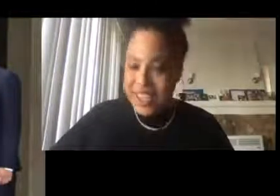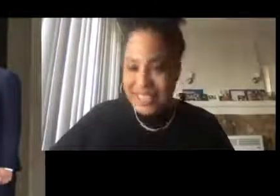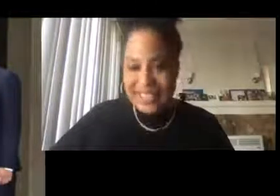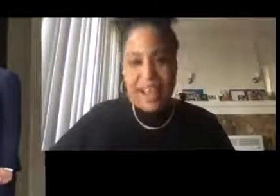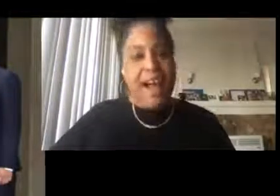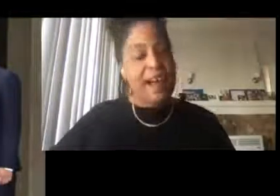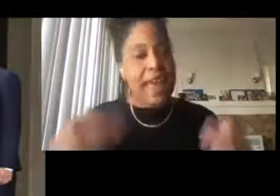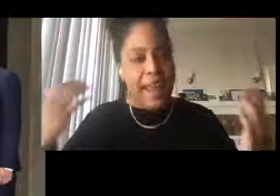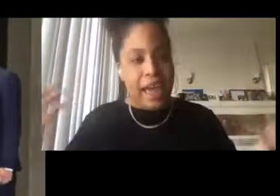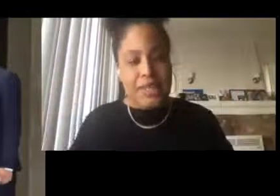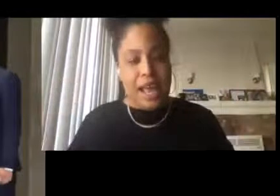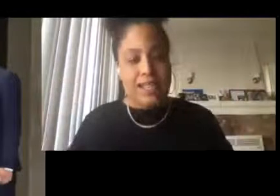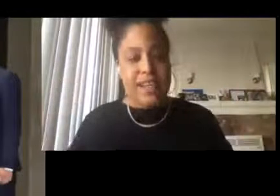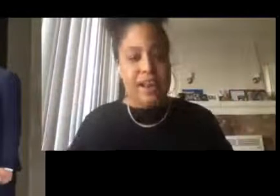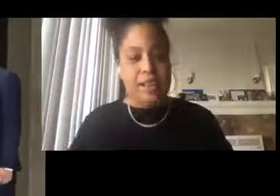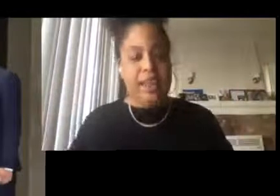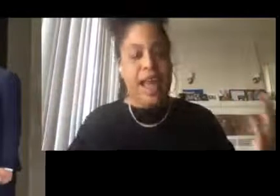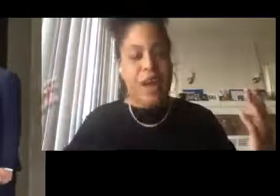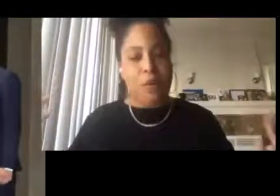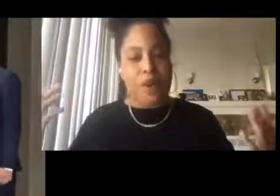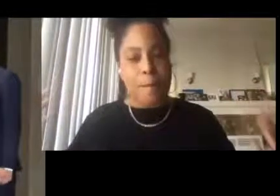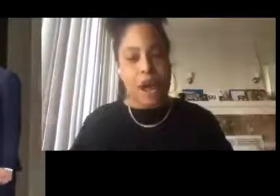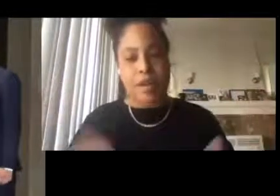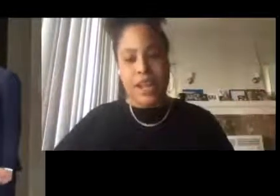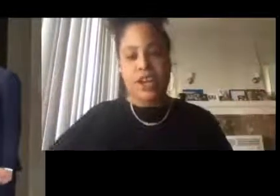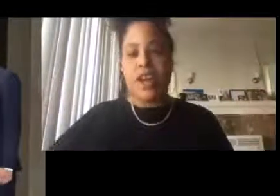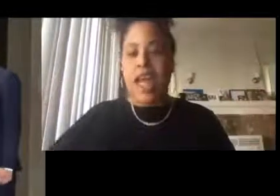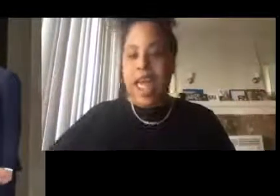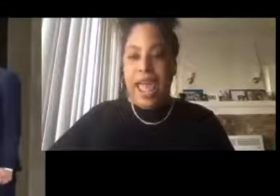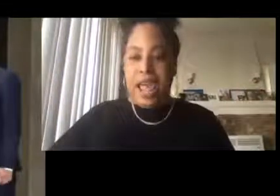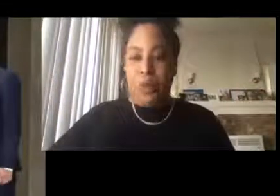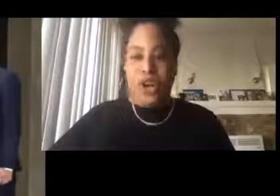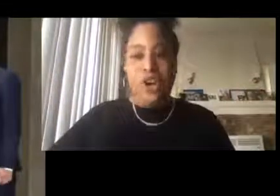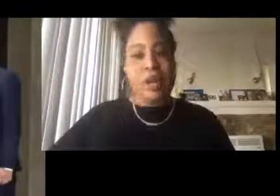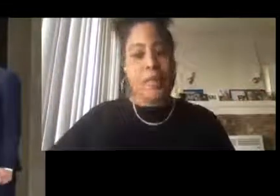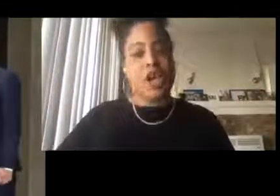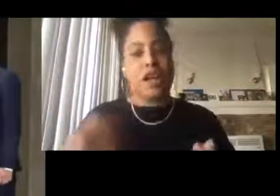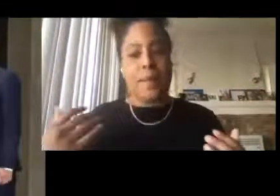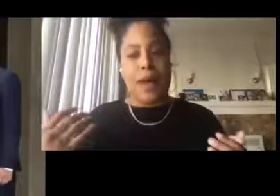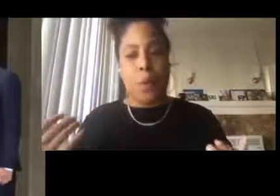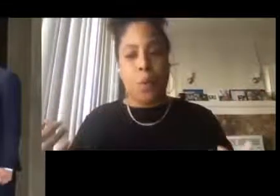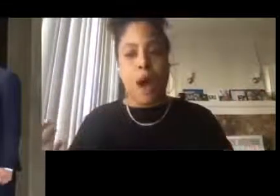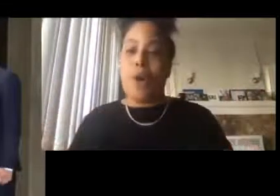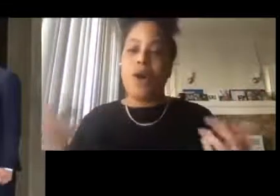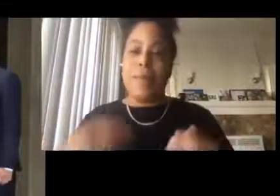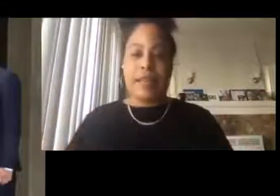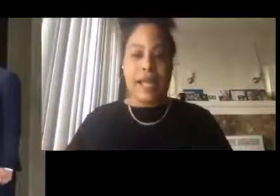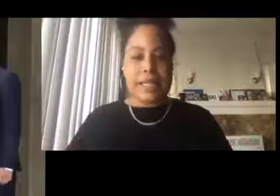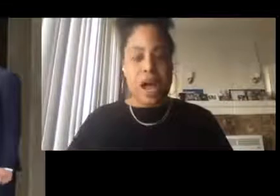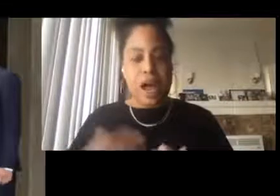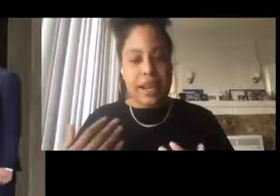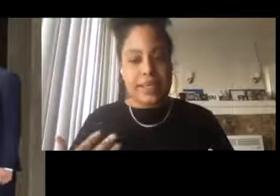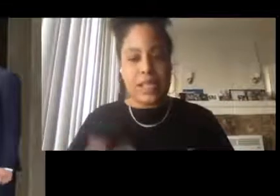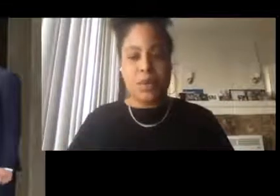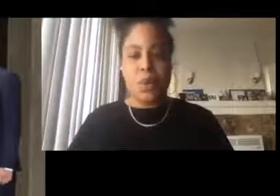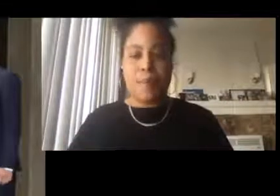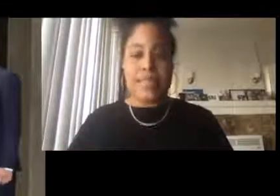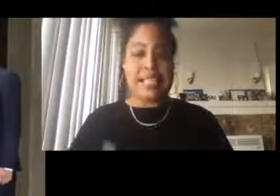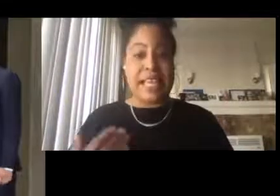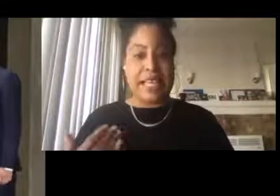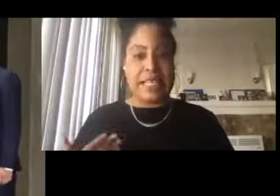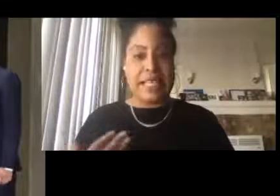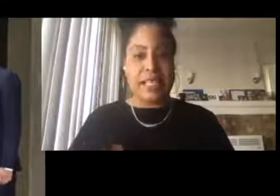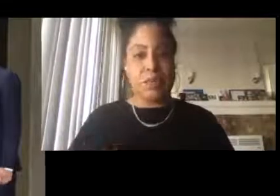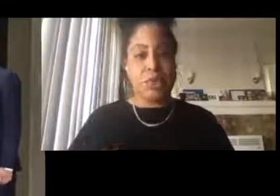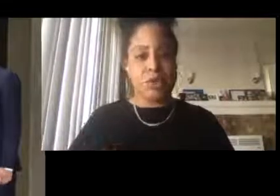us. Again, I am Tatiana Lee. I will be your moderator, and we are going to be talking about a welcoming lexicon, accessible websites,